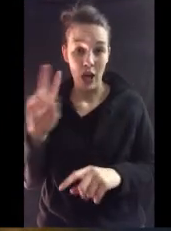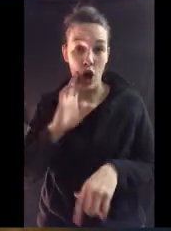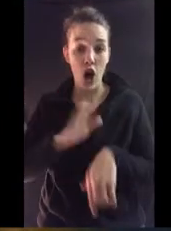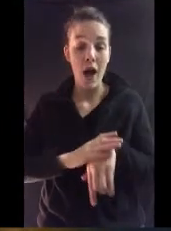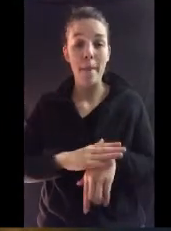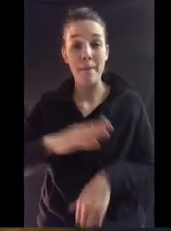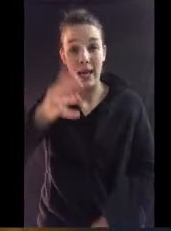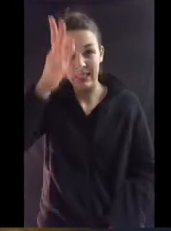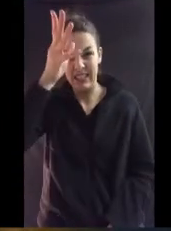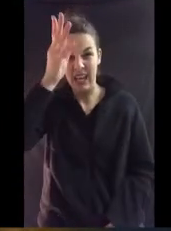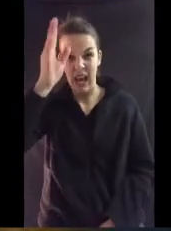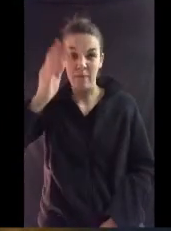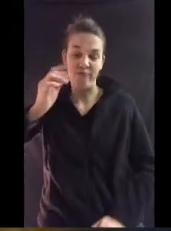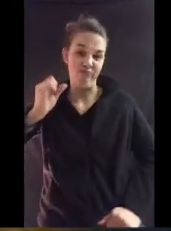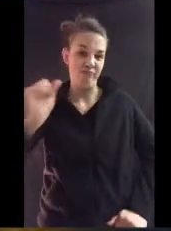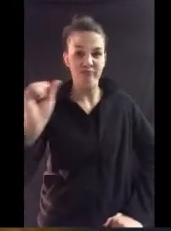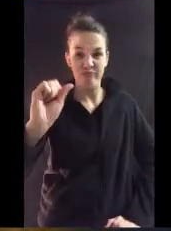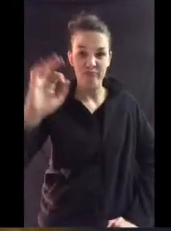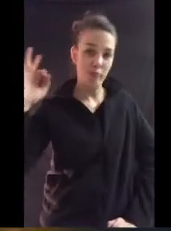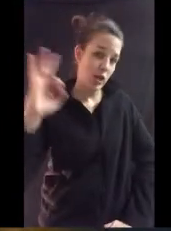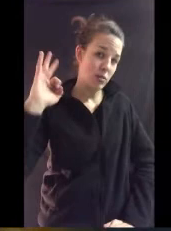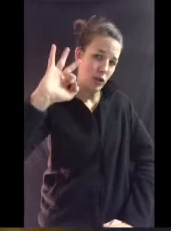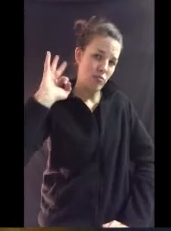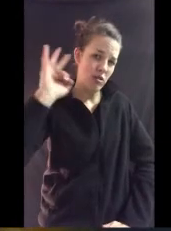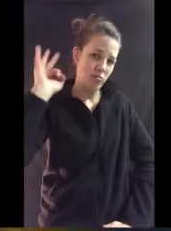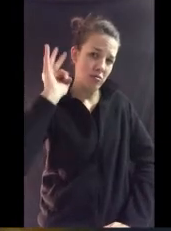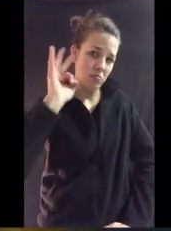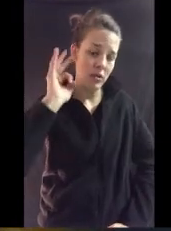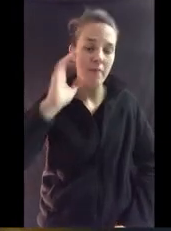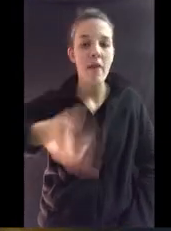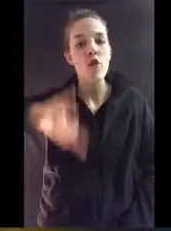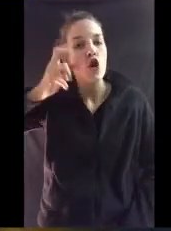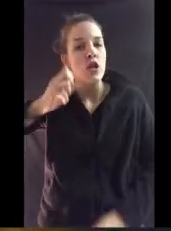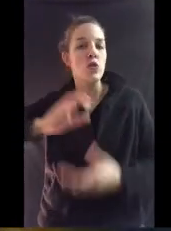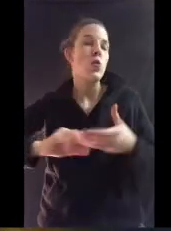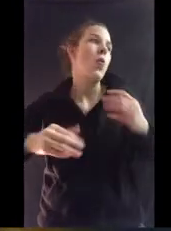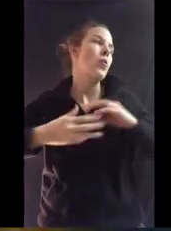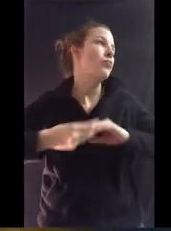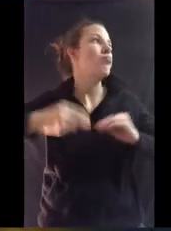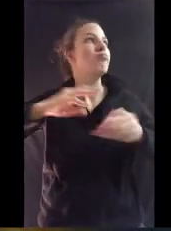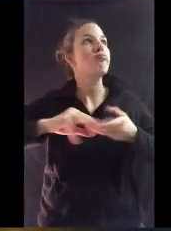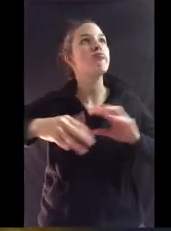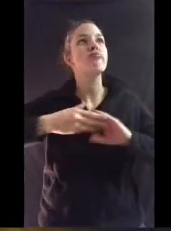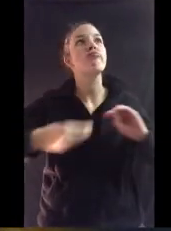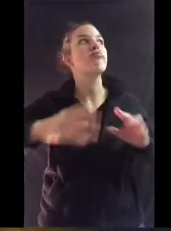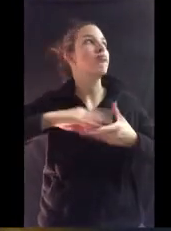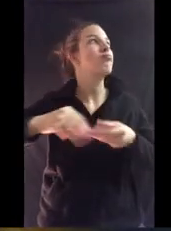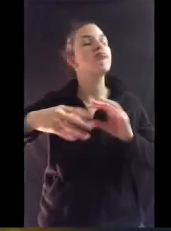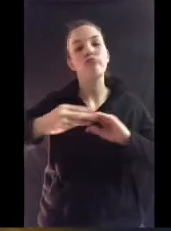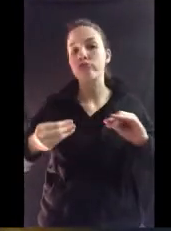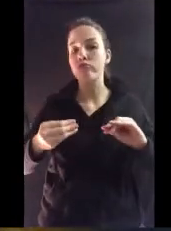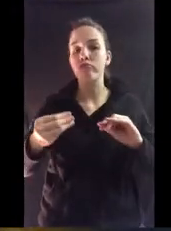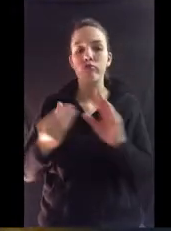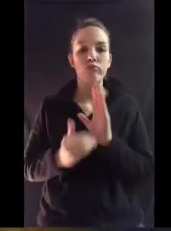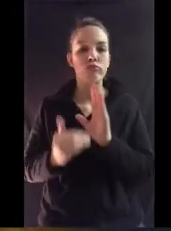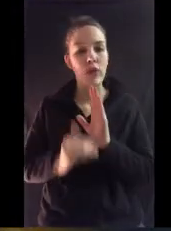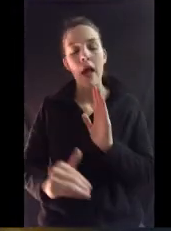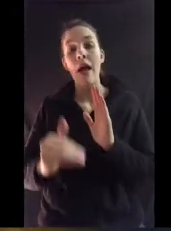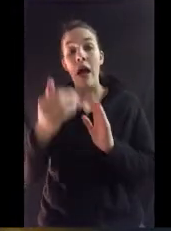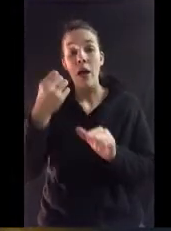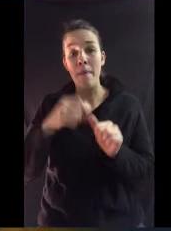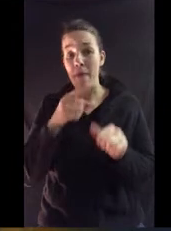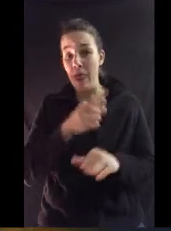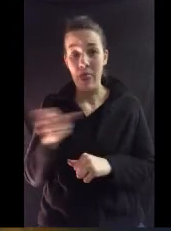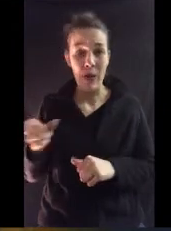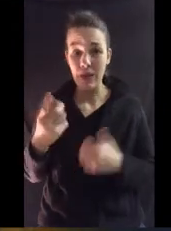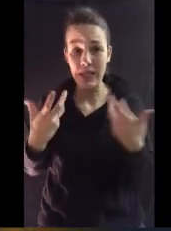our TV was on and my dad boldly preached about it, and I heard story after story. I can remember